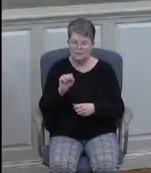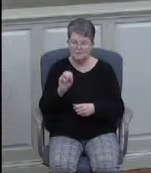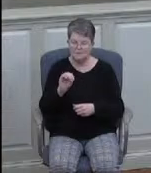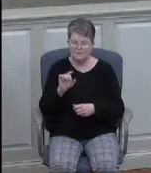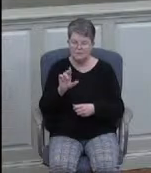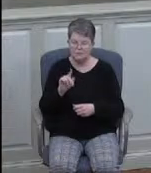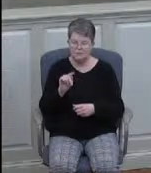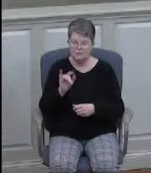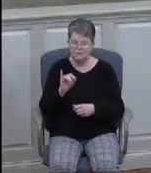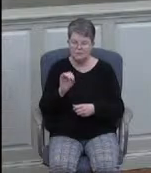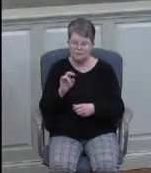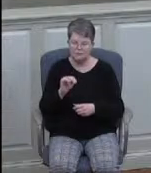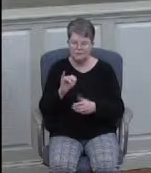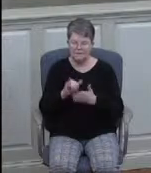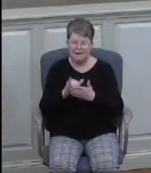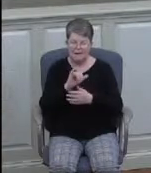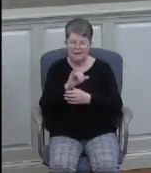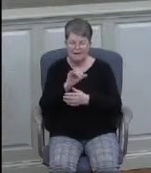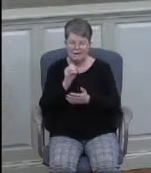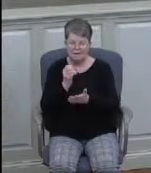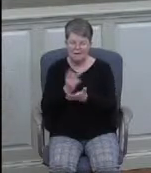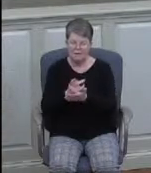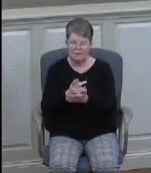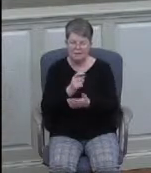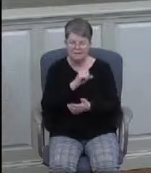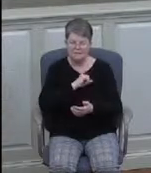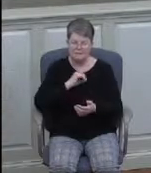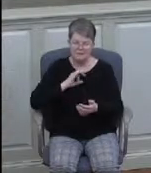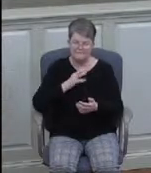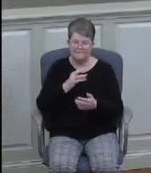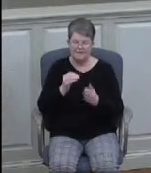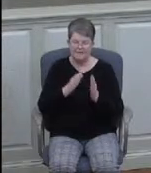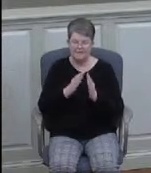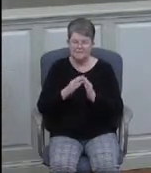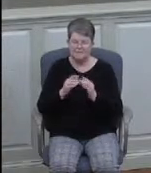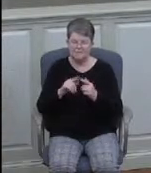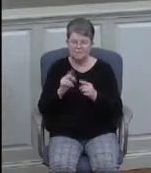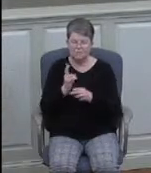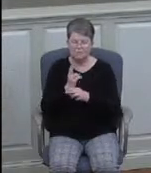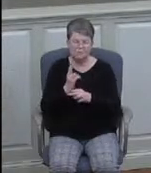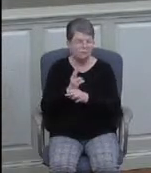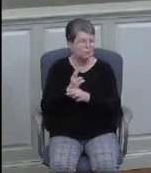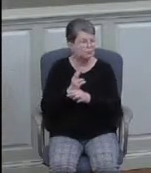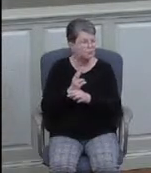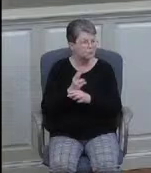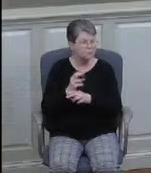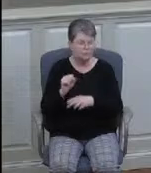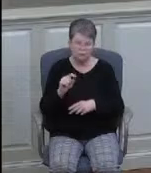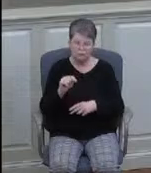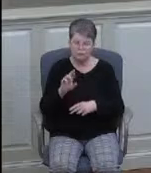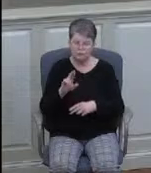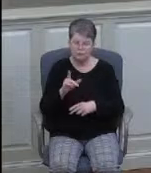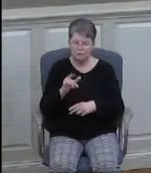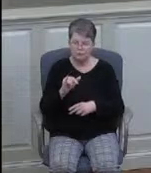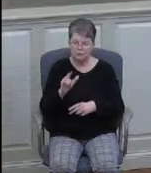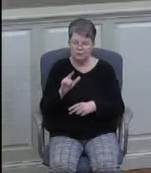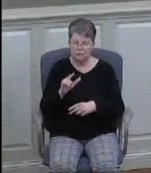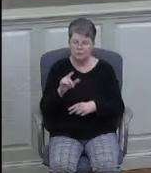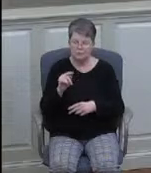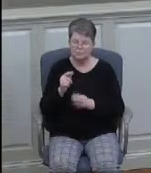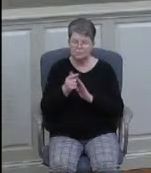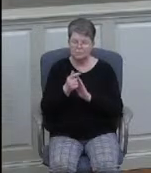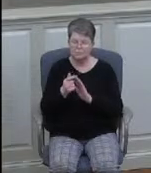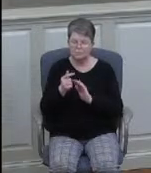2021-02-2206, which authorizes the staff and the city to utilize Sturgill, Turner, Baker, and